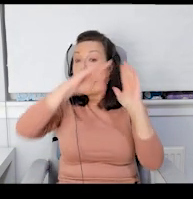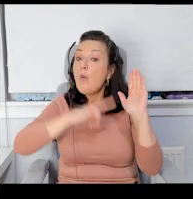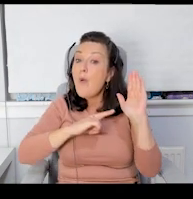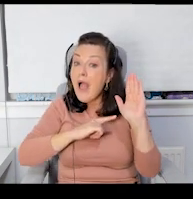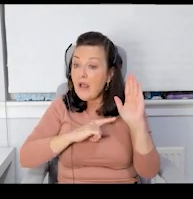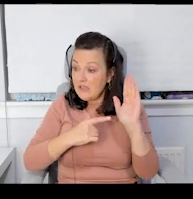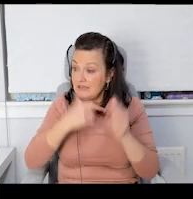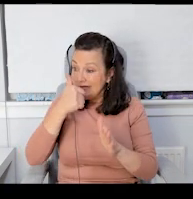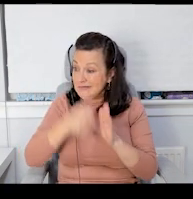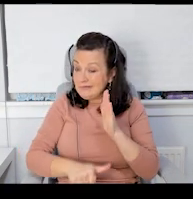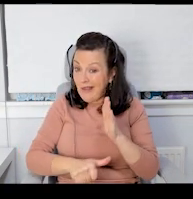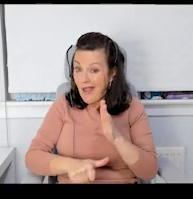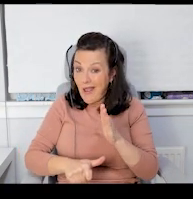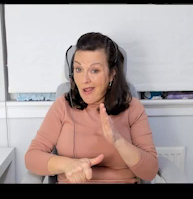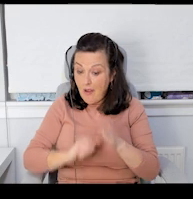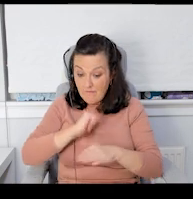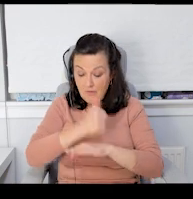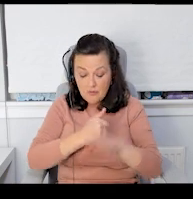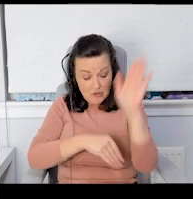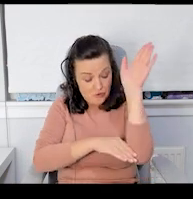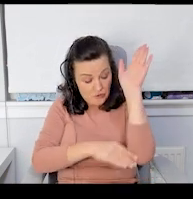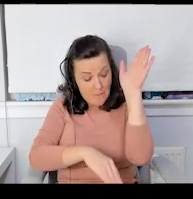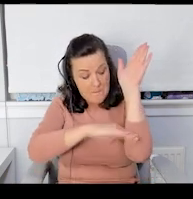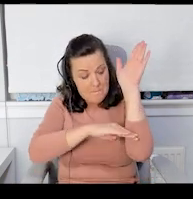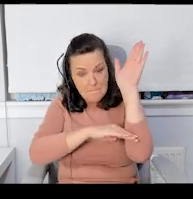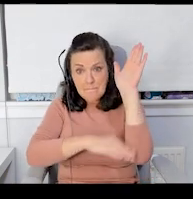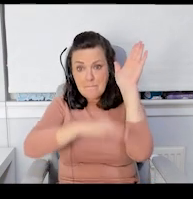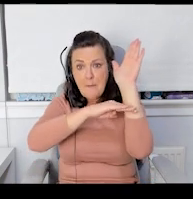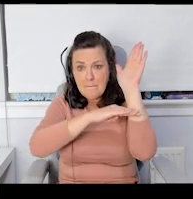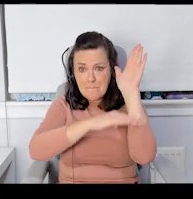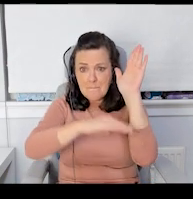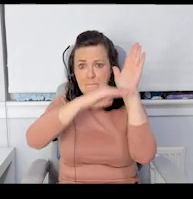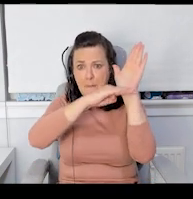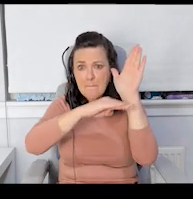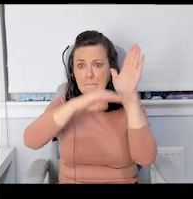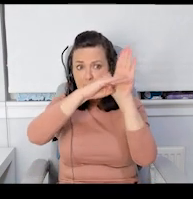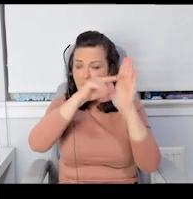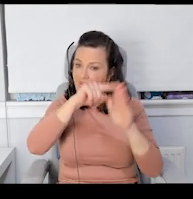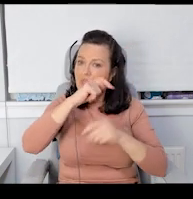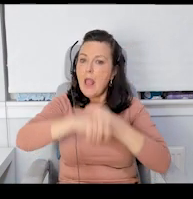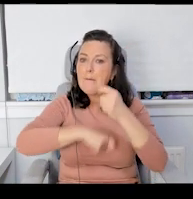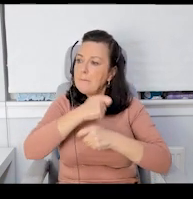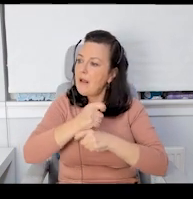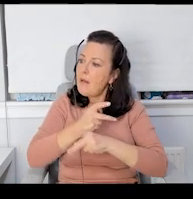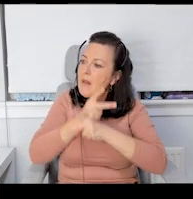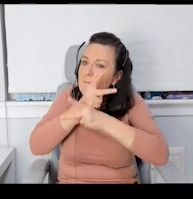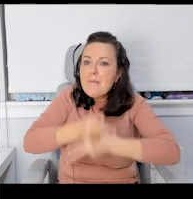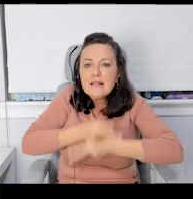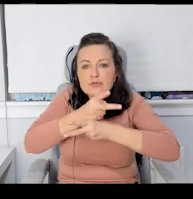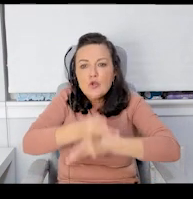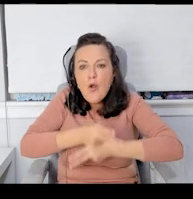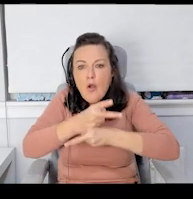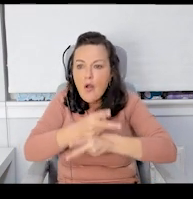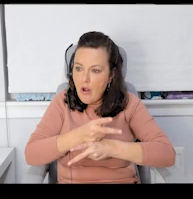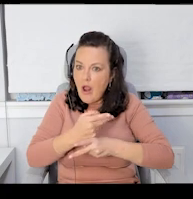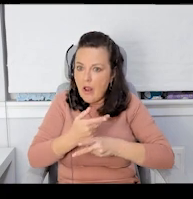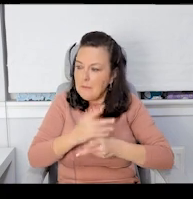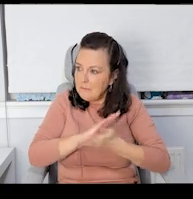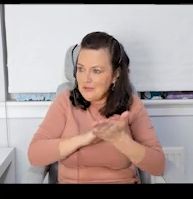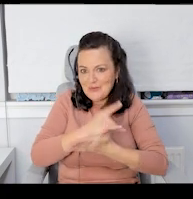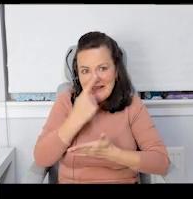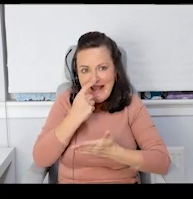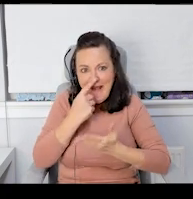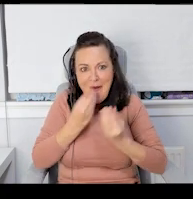skills, and then they go on to mentor and take on more apprentices. And yeah, so